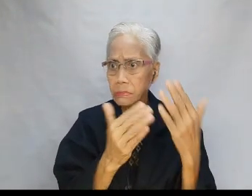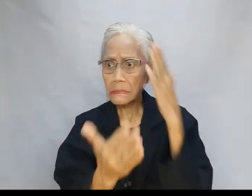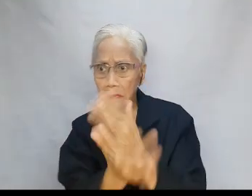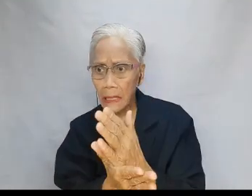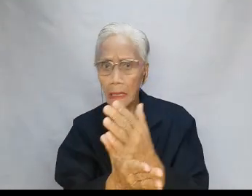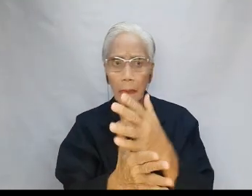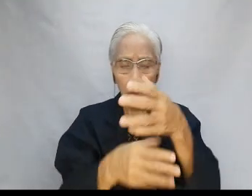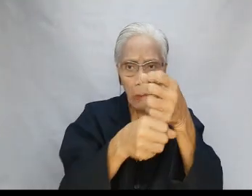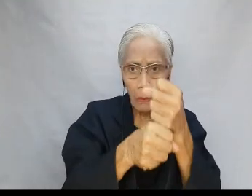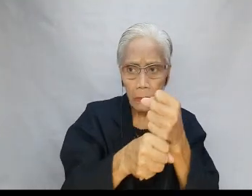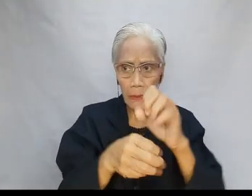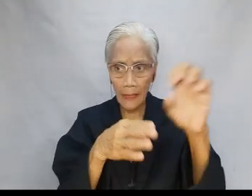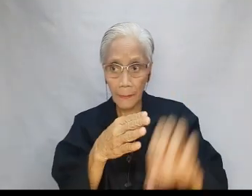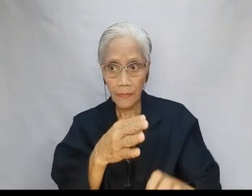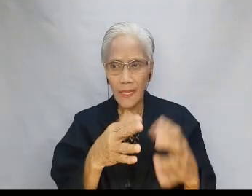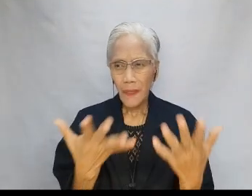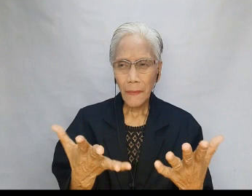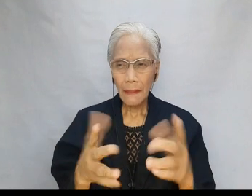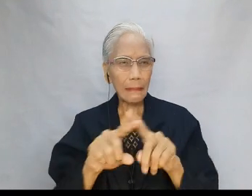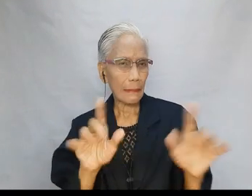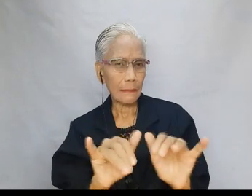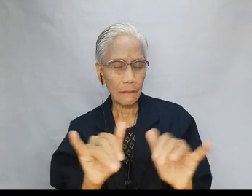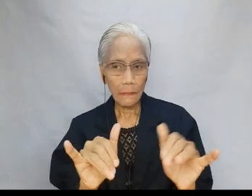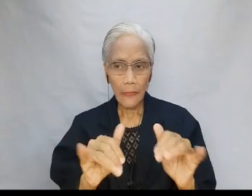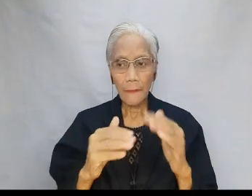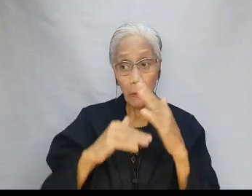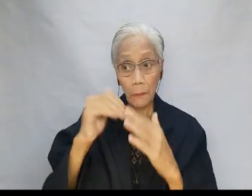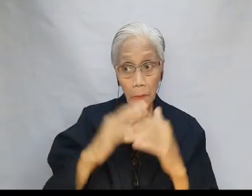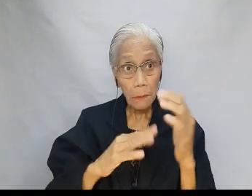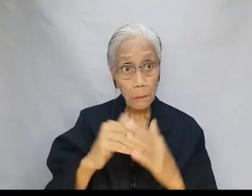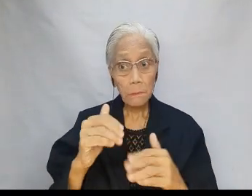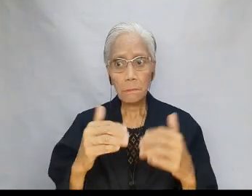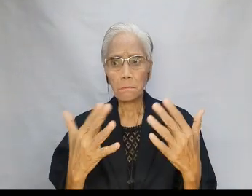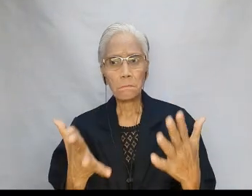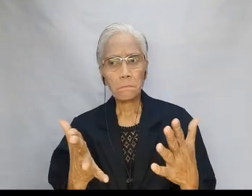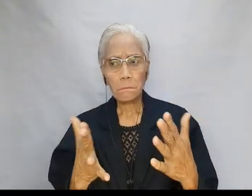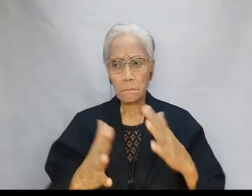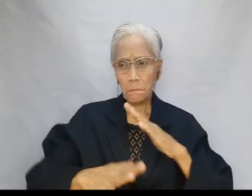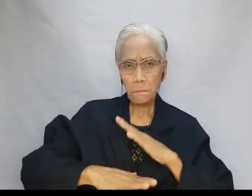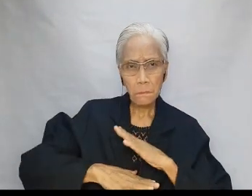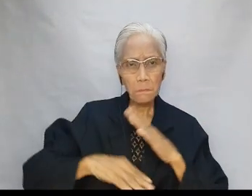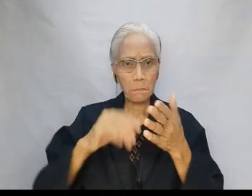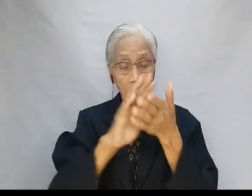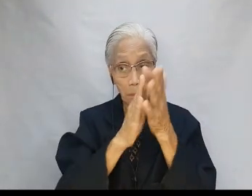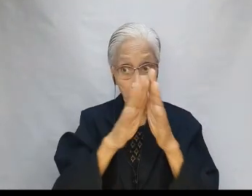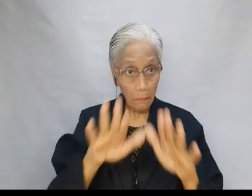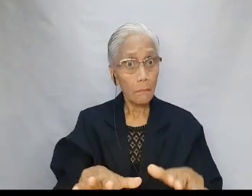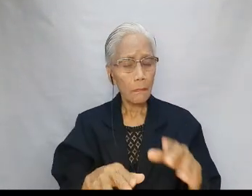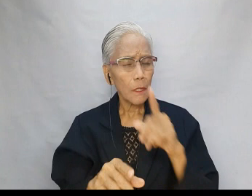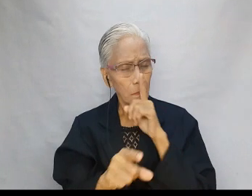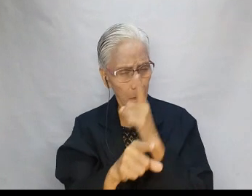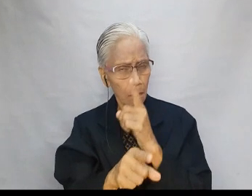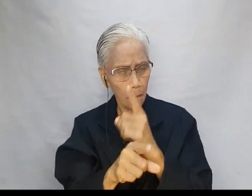more like be comforted, be consoled, or be at peace. And I